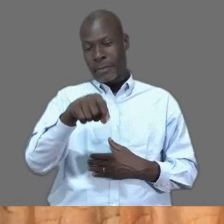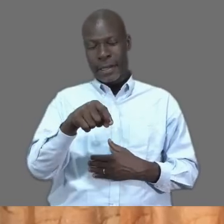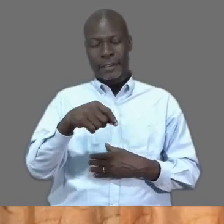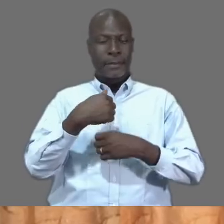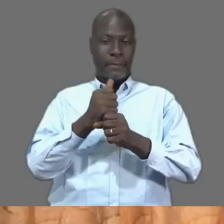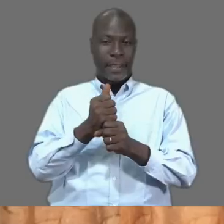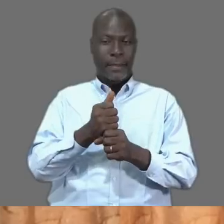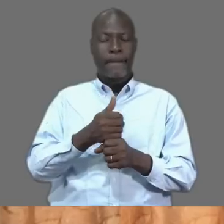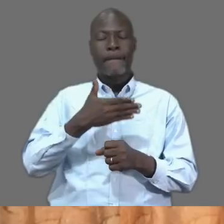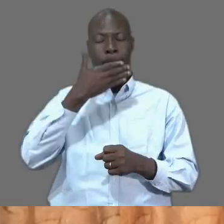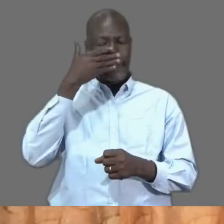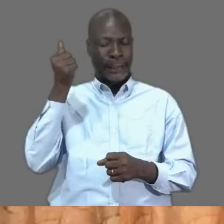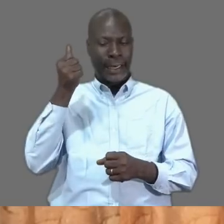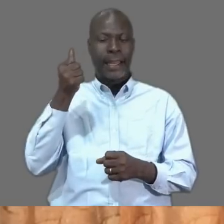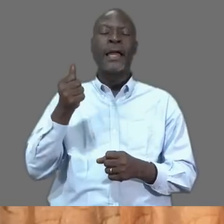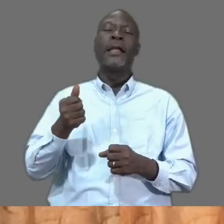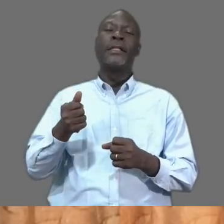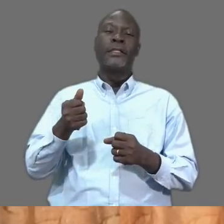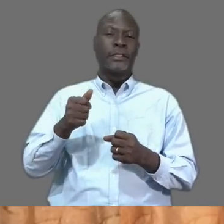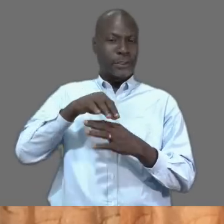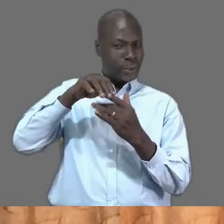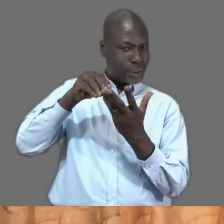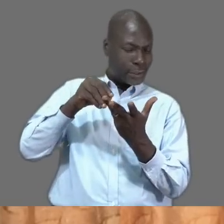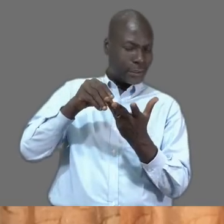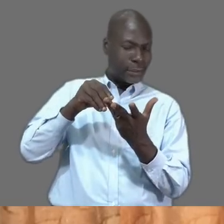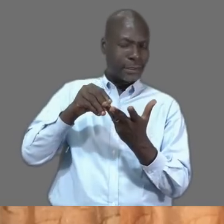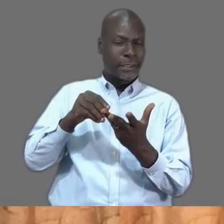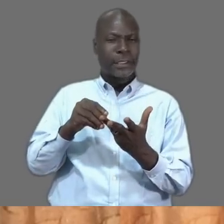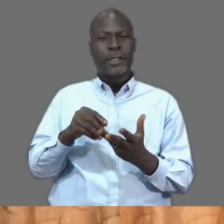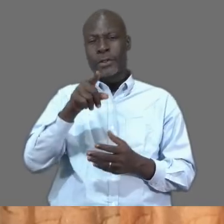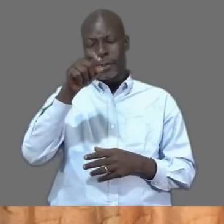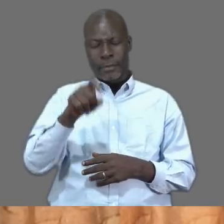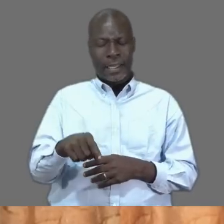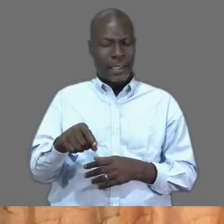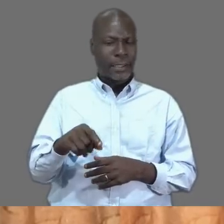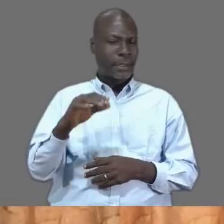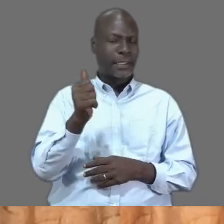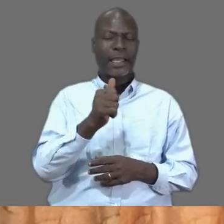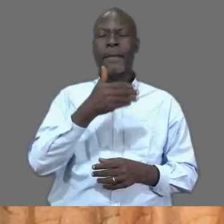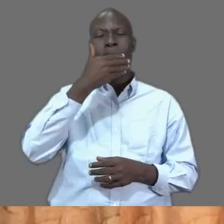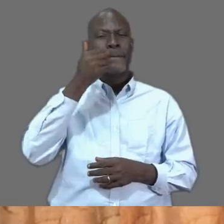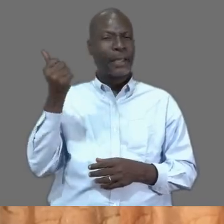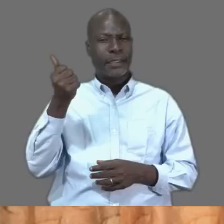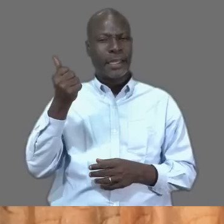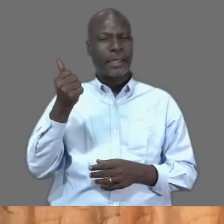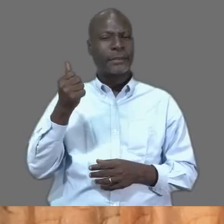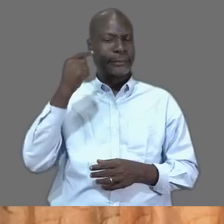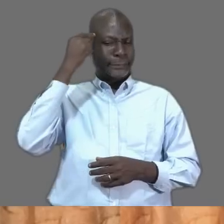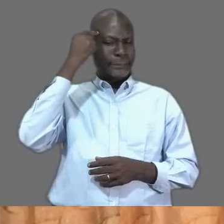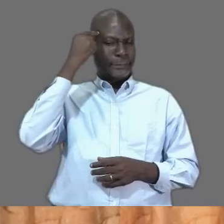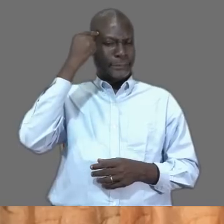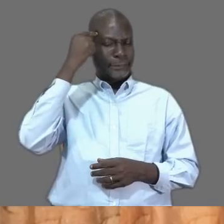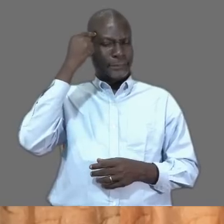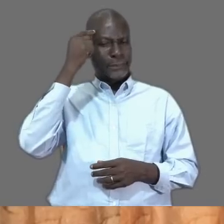choices. Take better decisions. As much as possible, do good unto